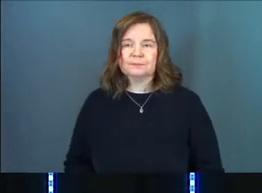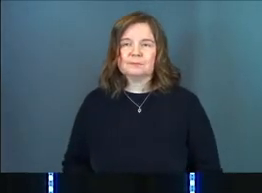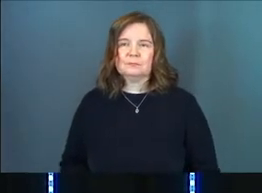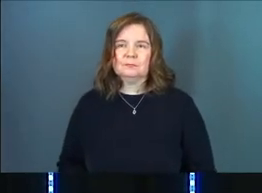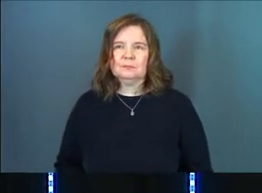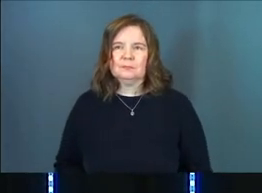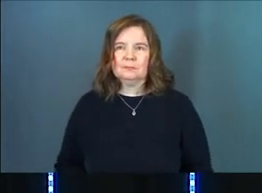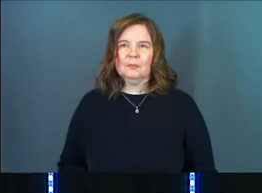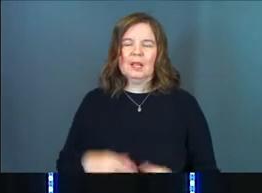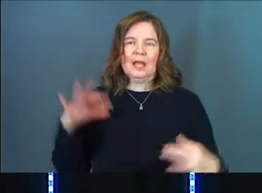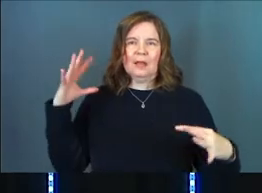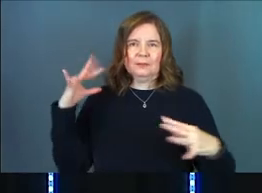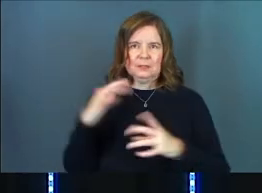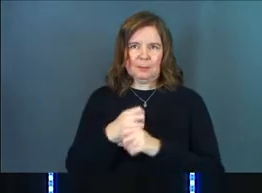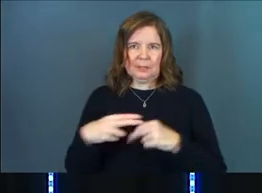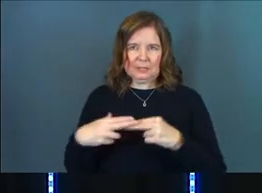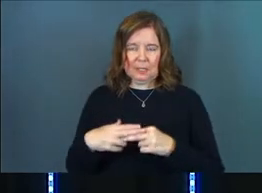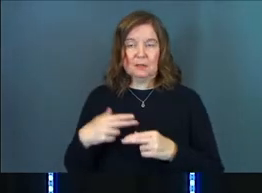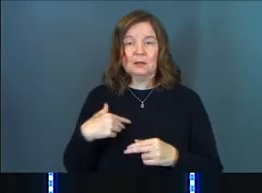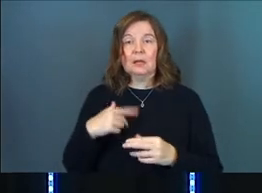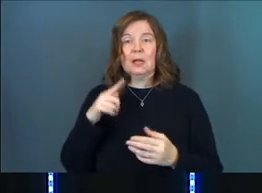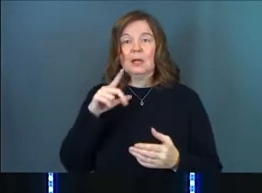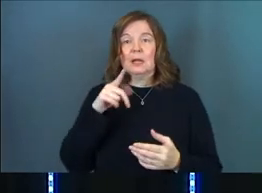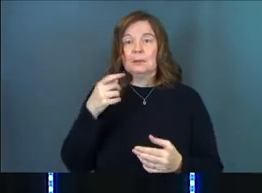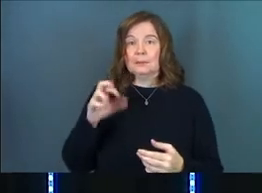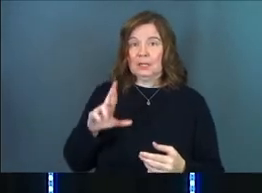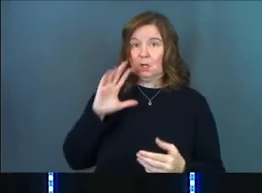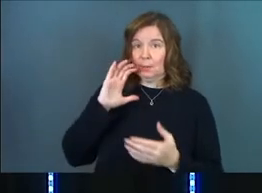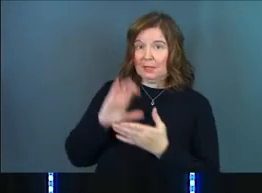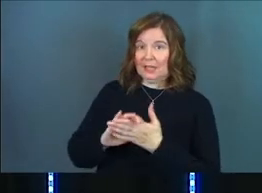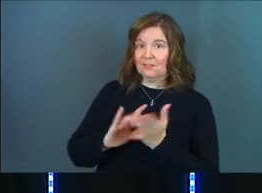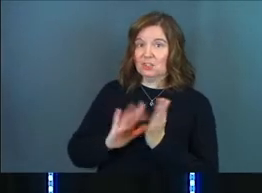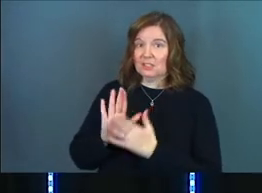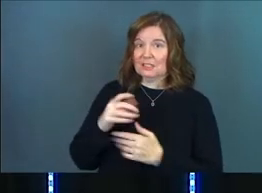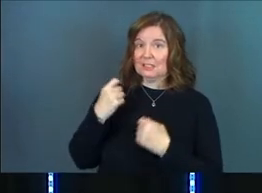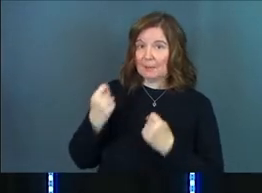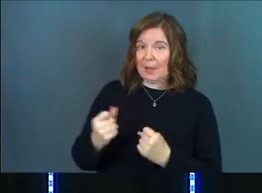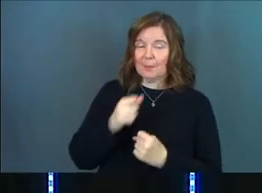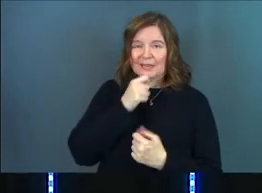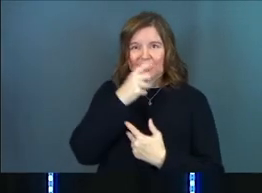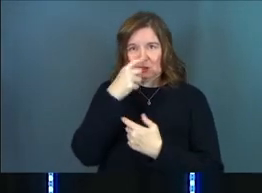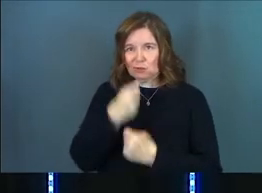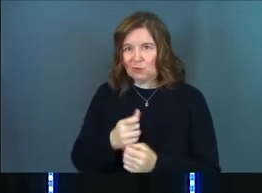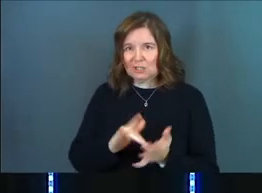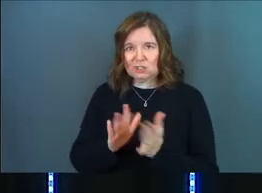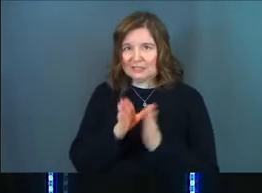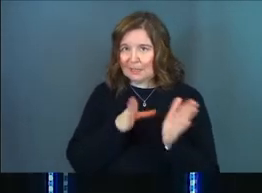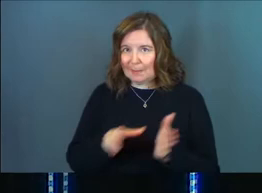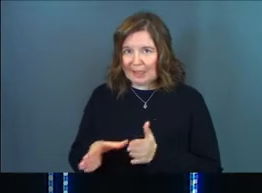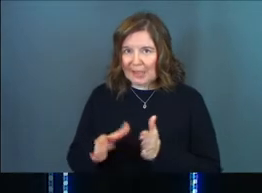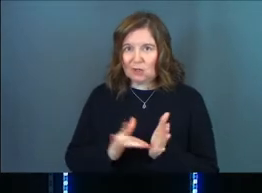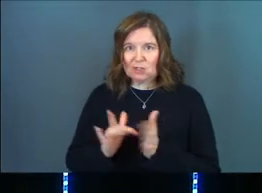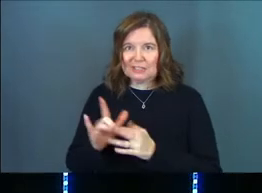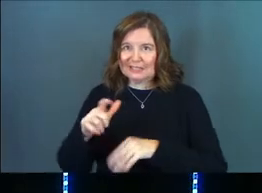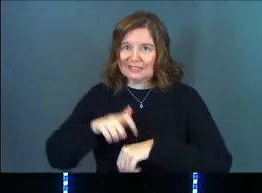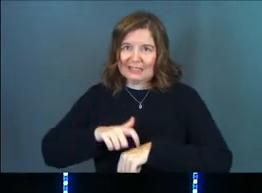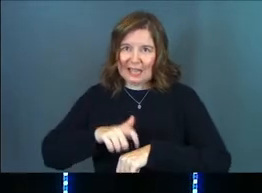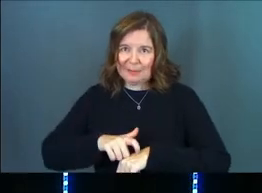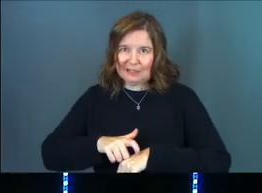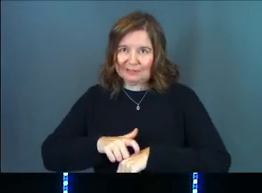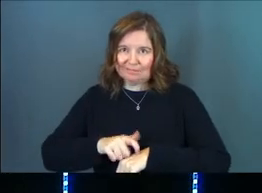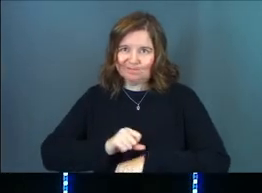I've got a little slide that summarizes this. Peter believed in Jesus' power, but he did not trust Jesus' plan or Jesus'